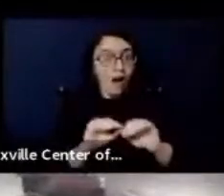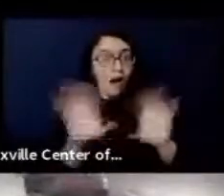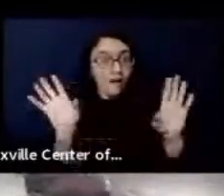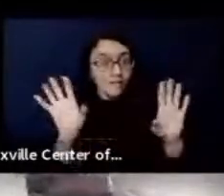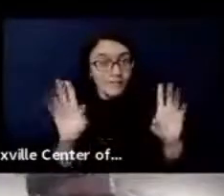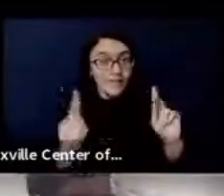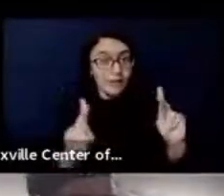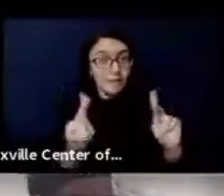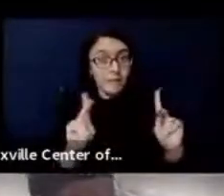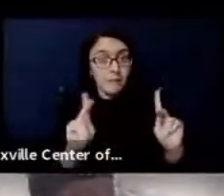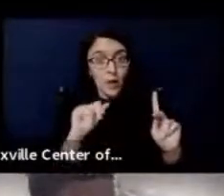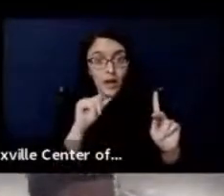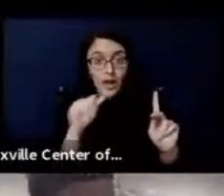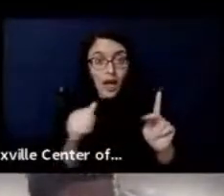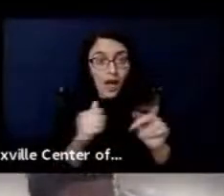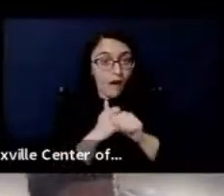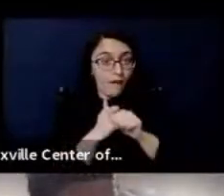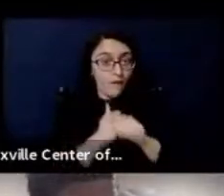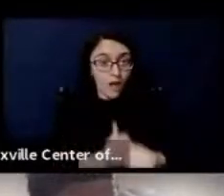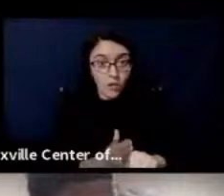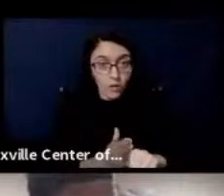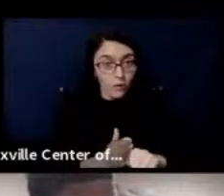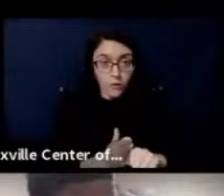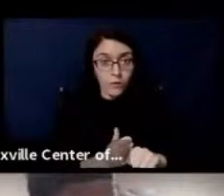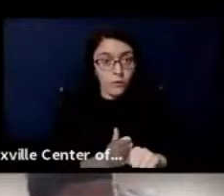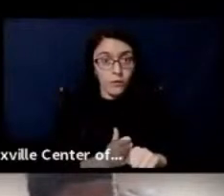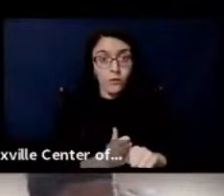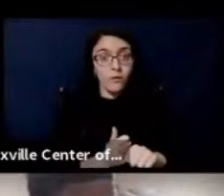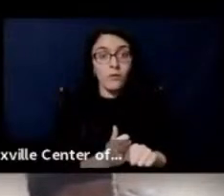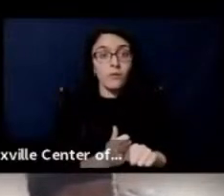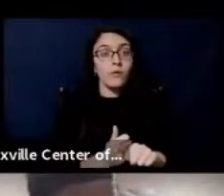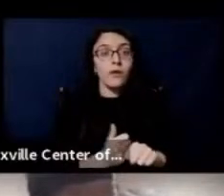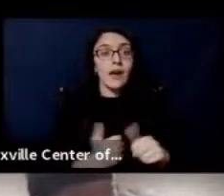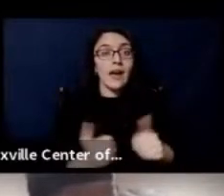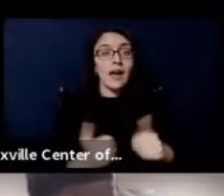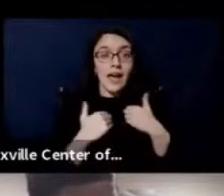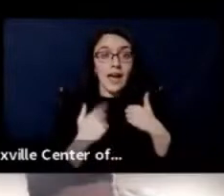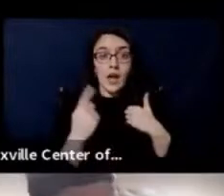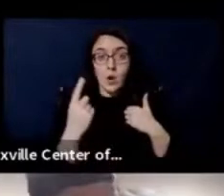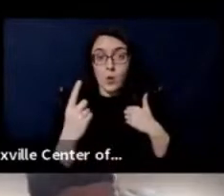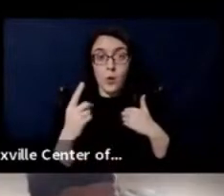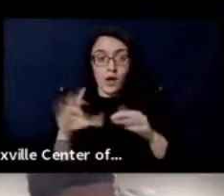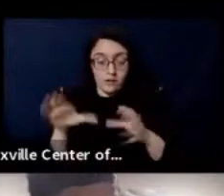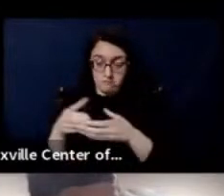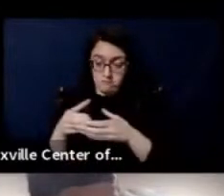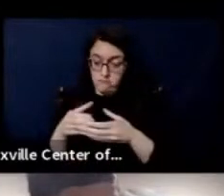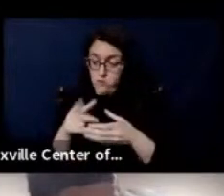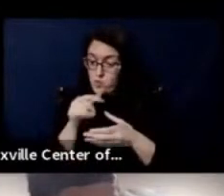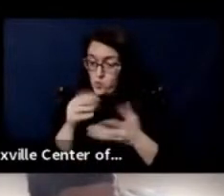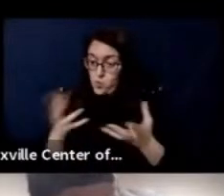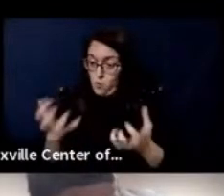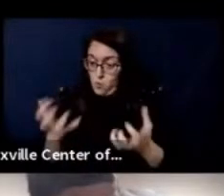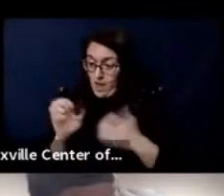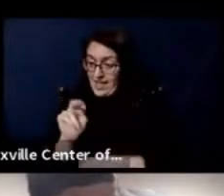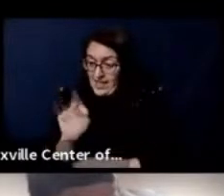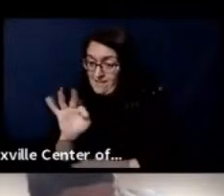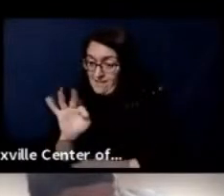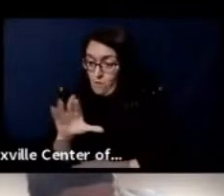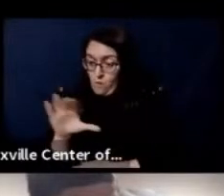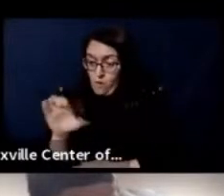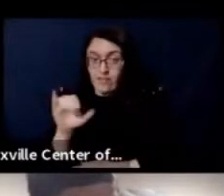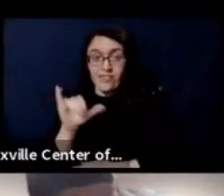followed, and there was an entity that was willing and able to enforce it, and in those situations, which are probably the highest